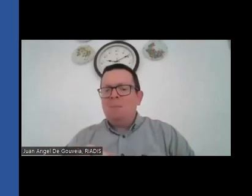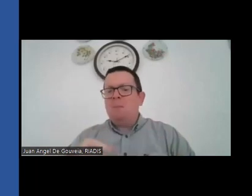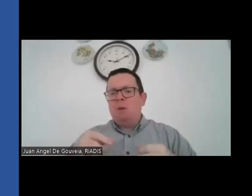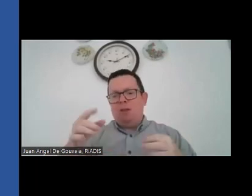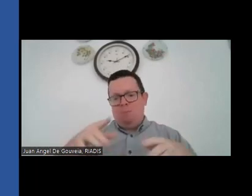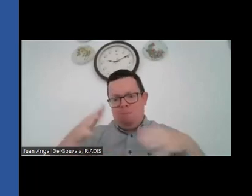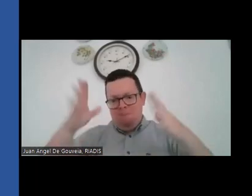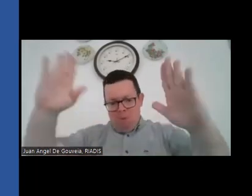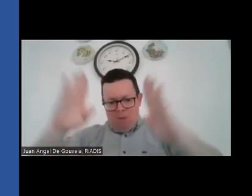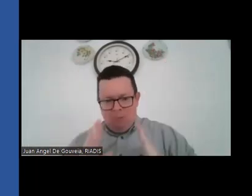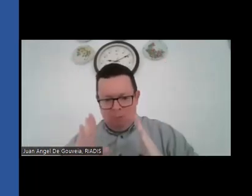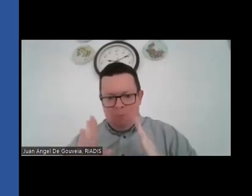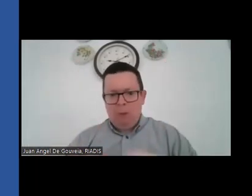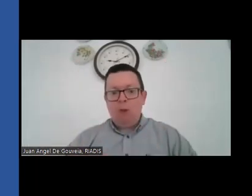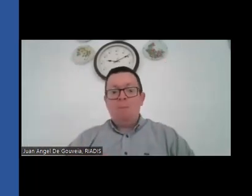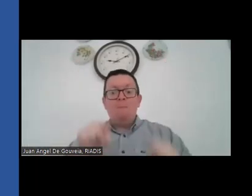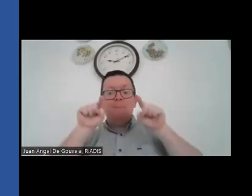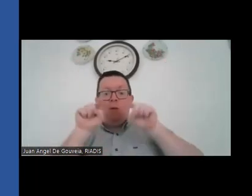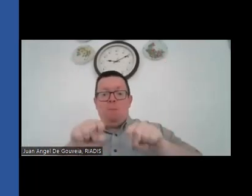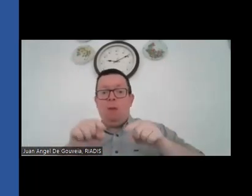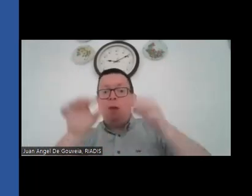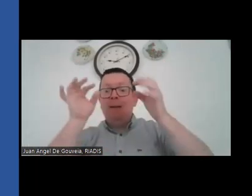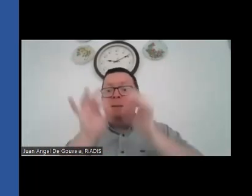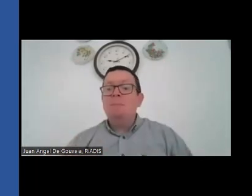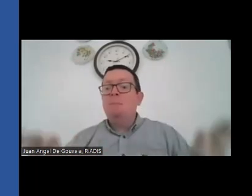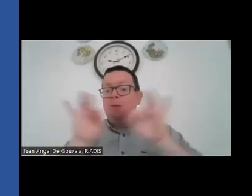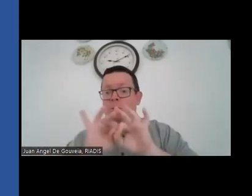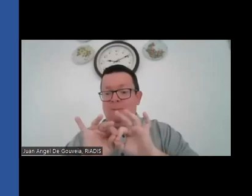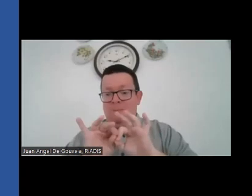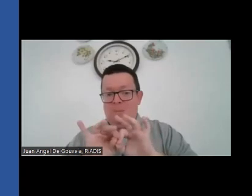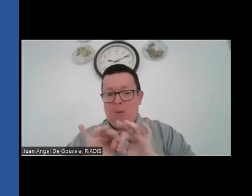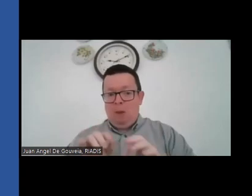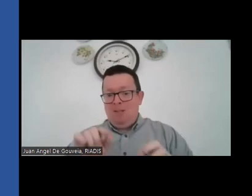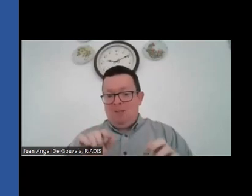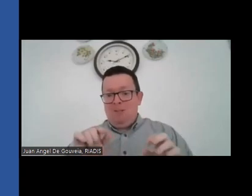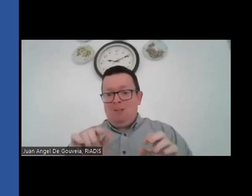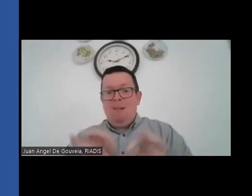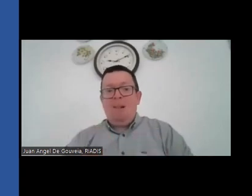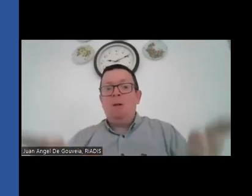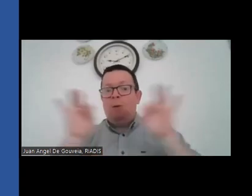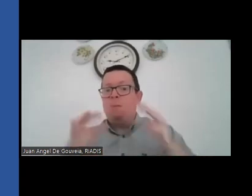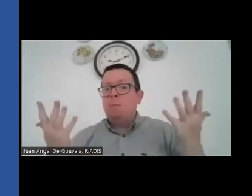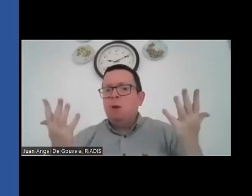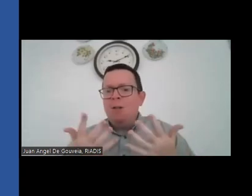Why is so important the implementation of the INGR